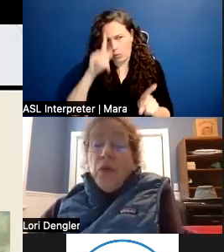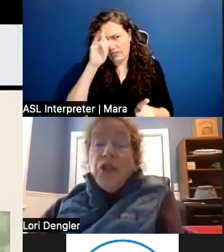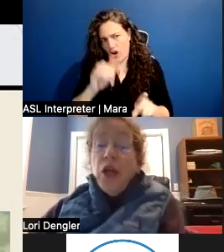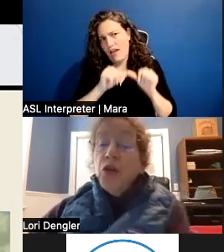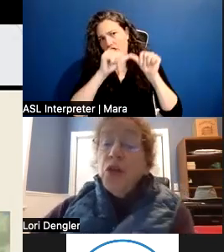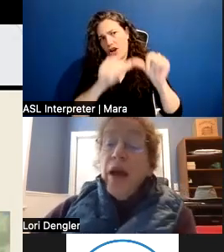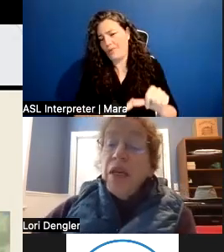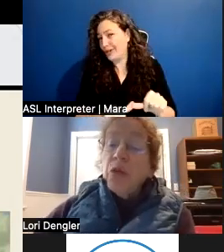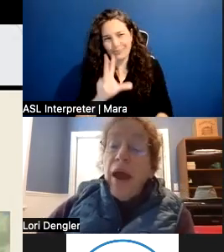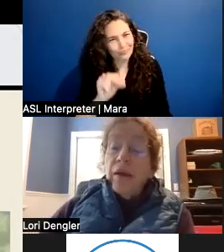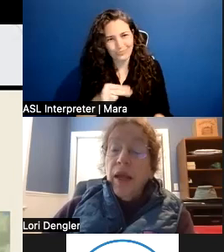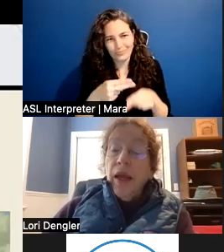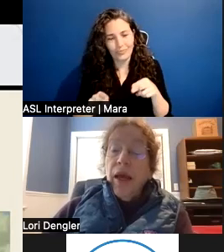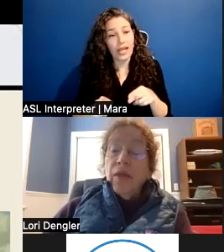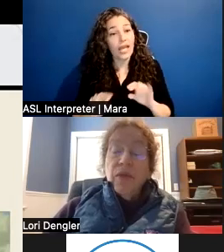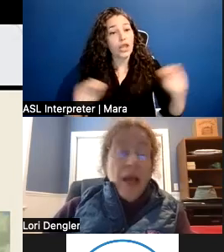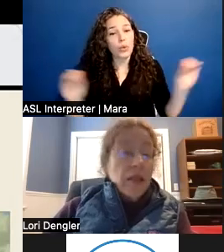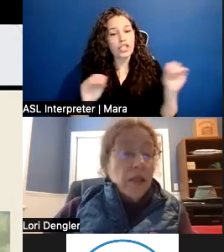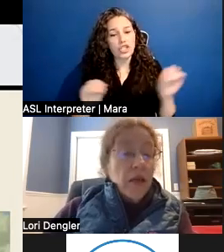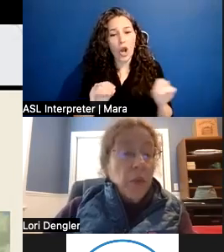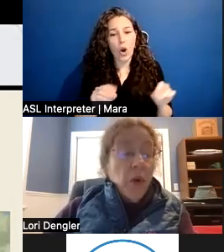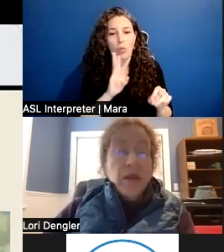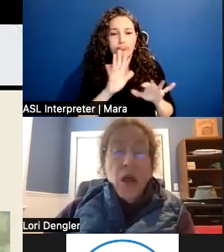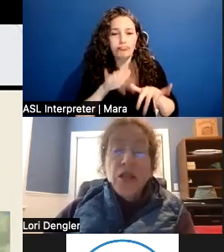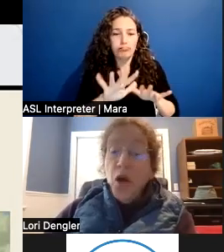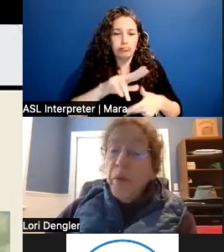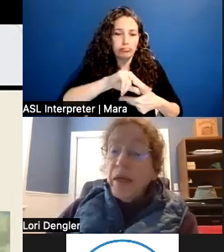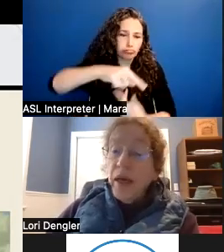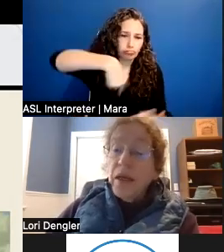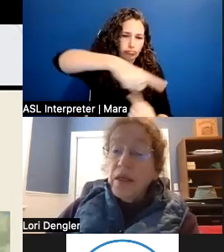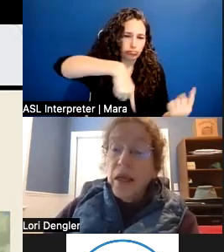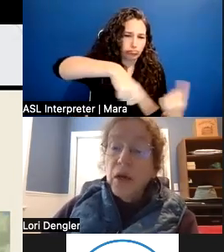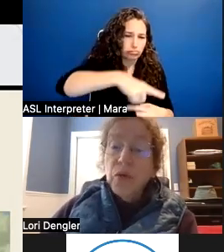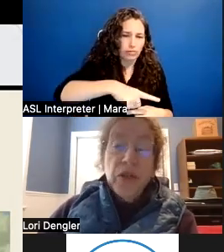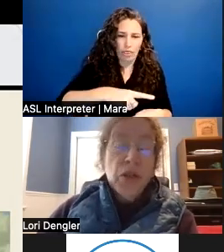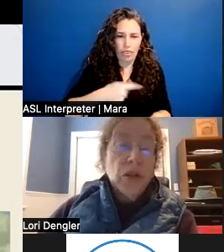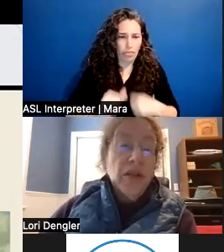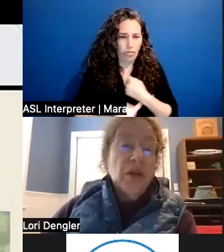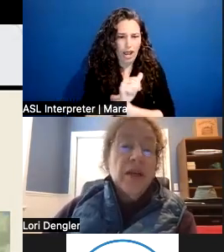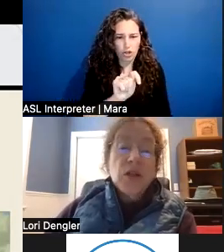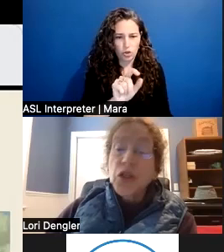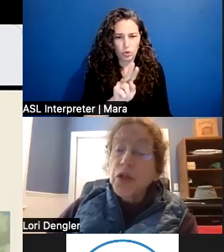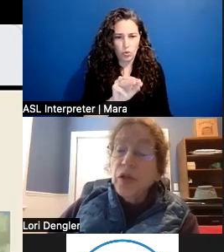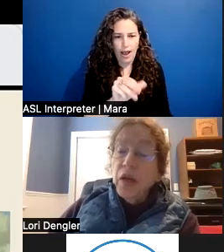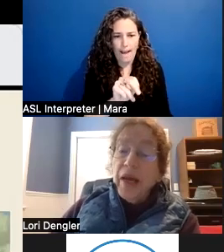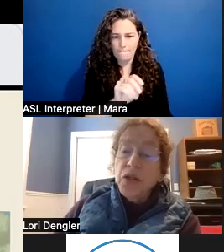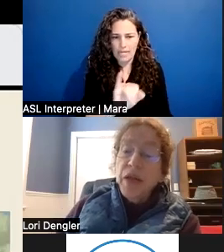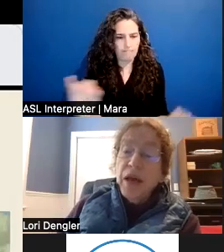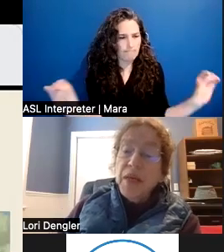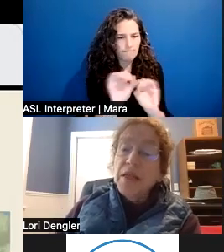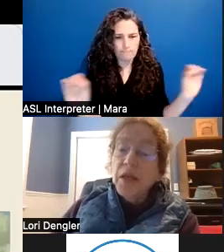There was no tsunami threat, and that's important also because we're certainly very concerned